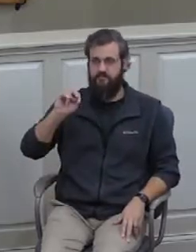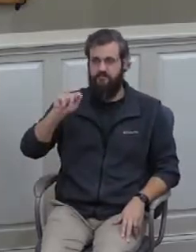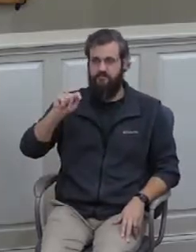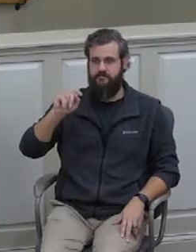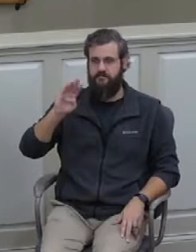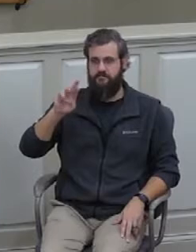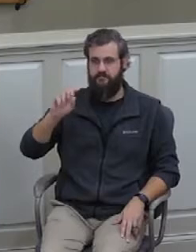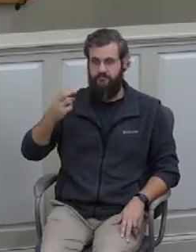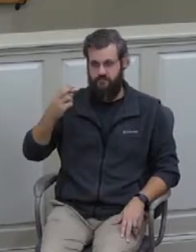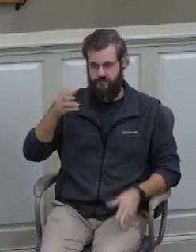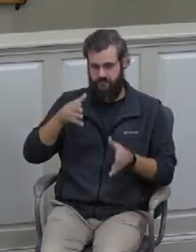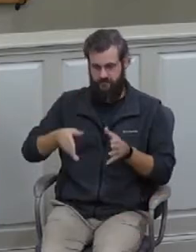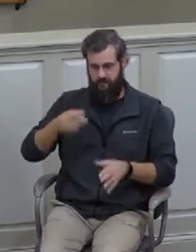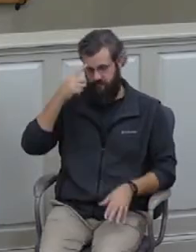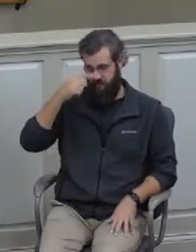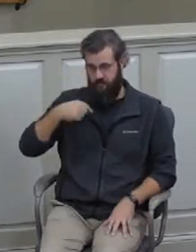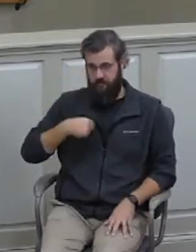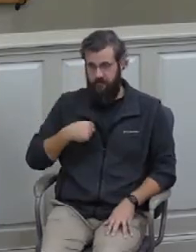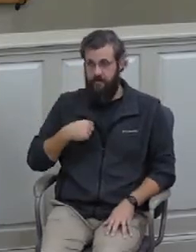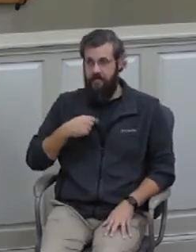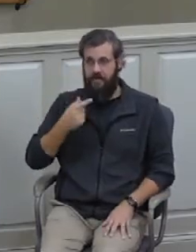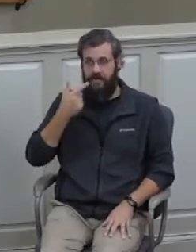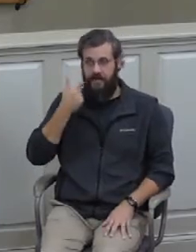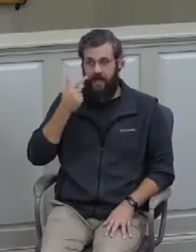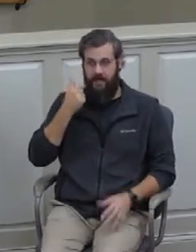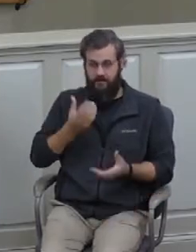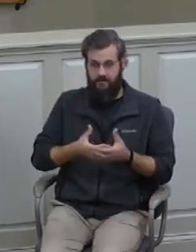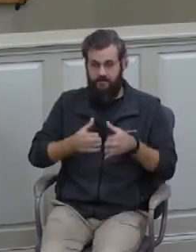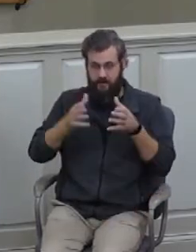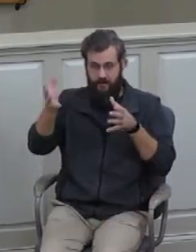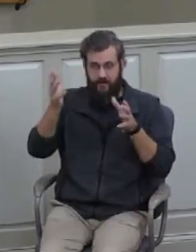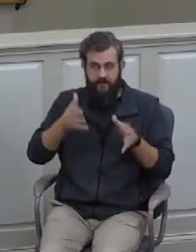And my husband wanted to know if you left your candy jar.